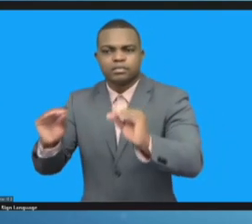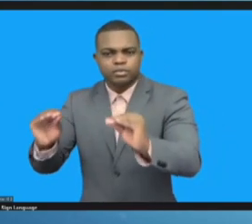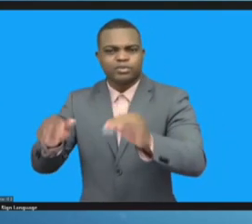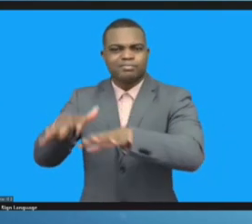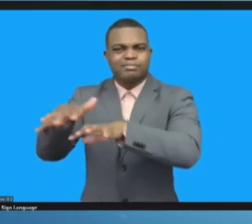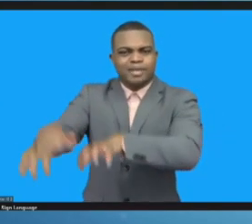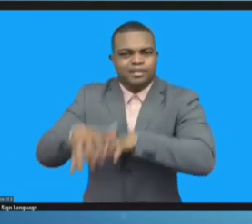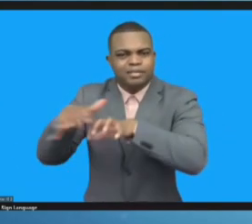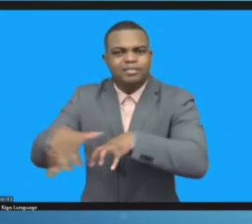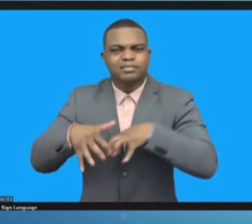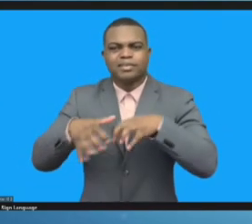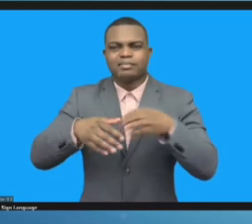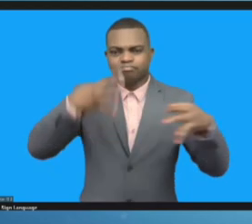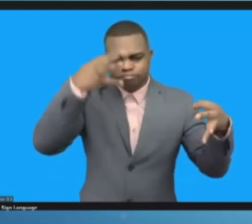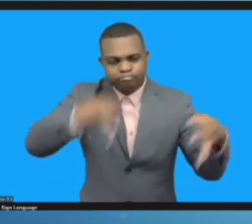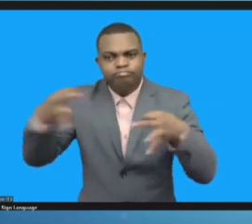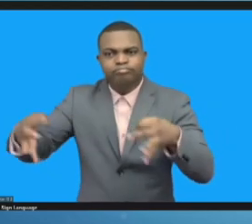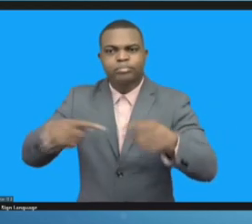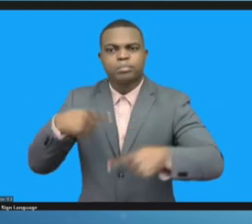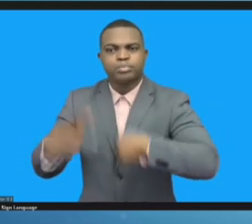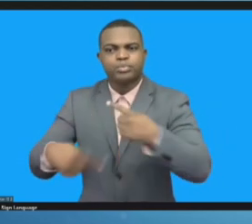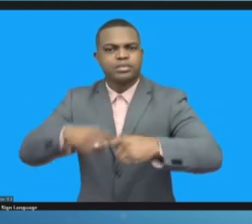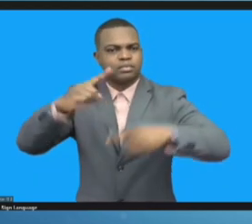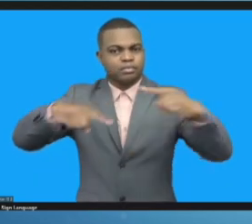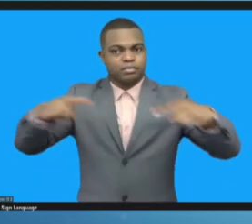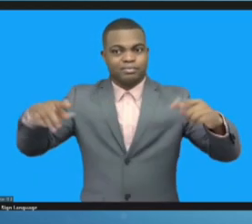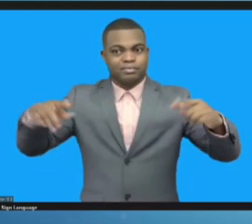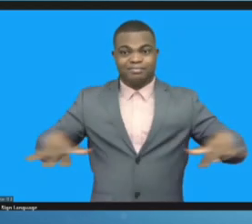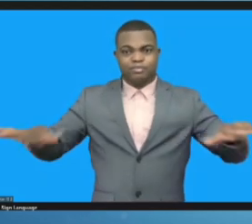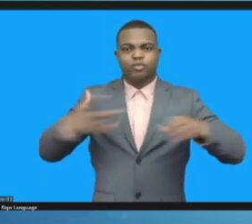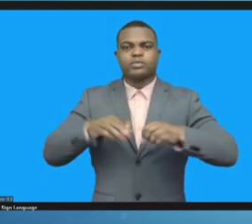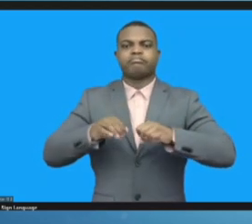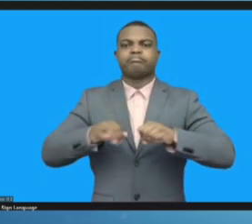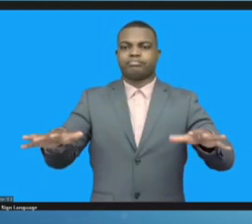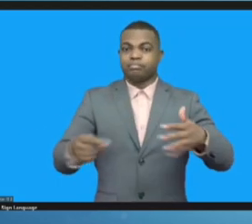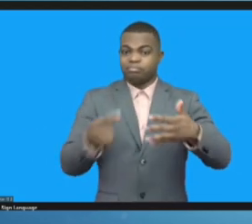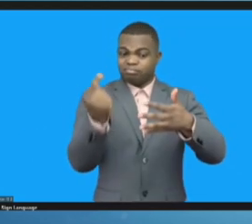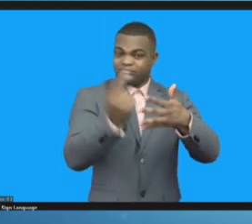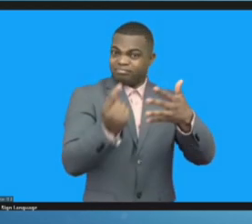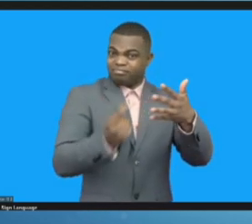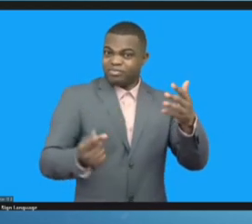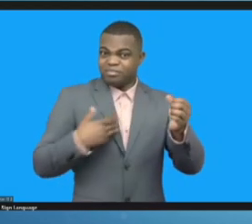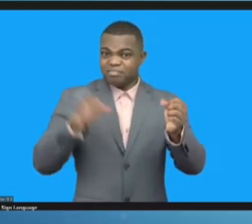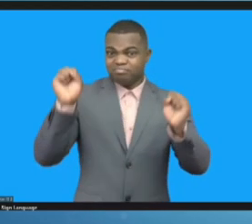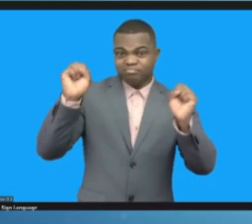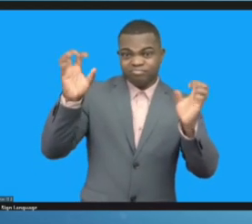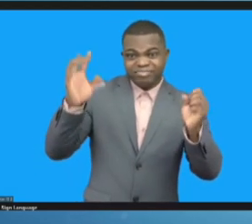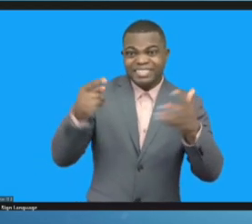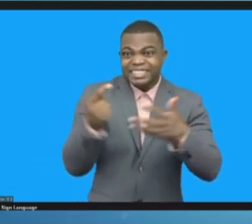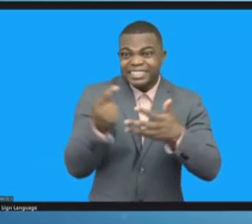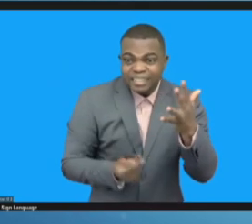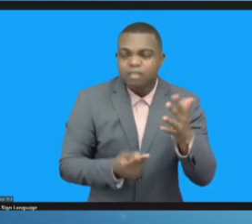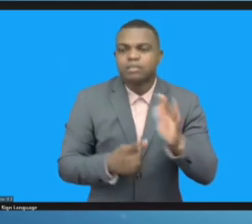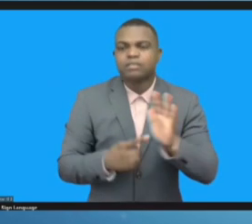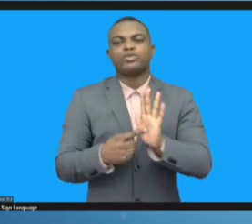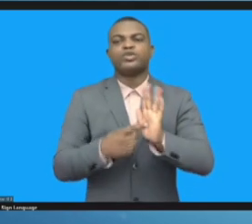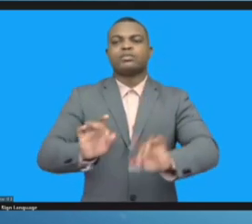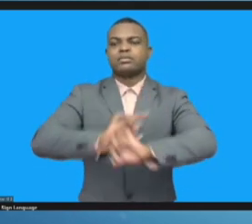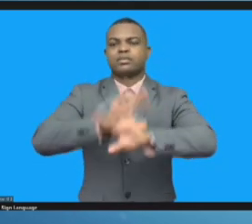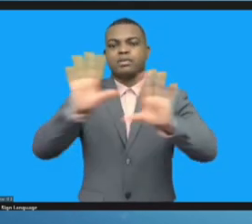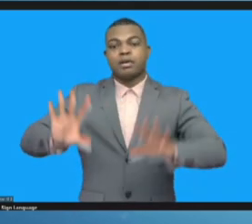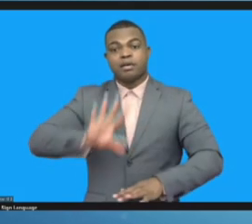is changing. Now is the time to double down our efforts to close the digital infrastructure gap and